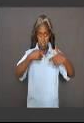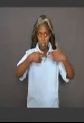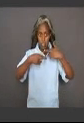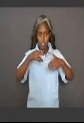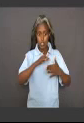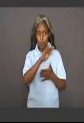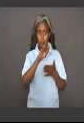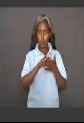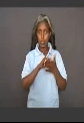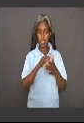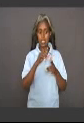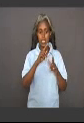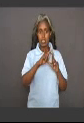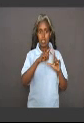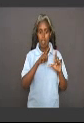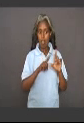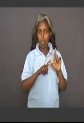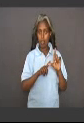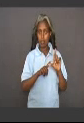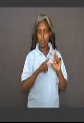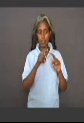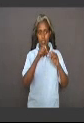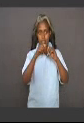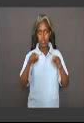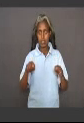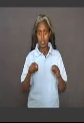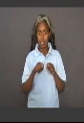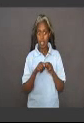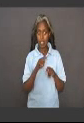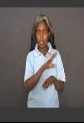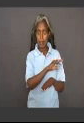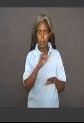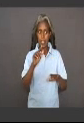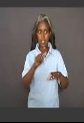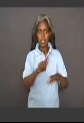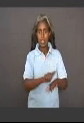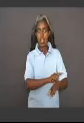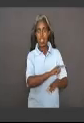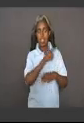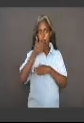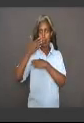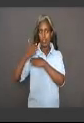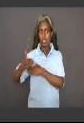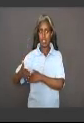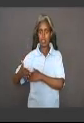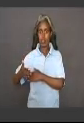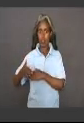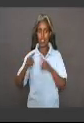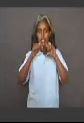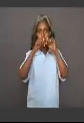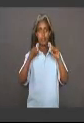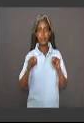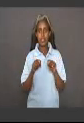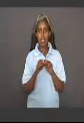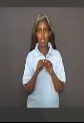the angles of a triangle and the lengths of the sides of the